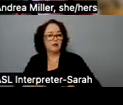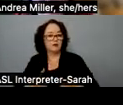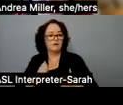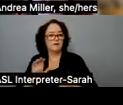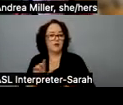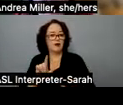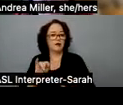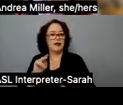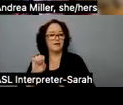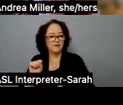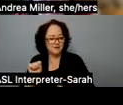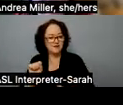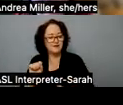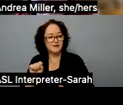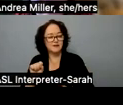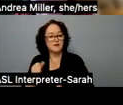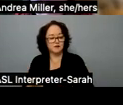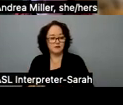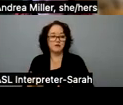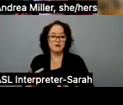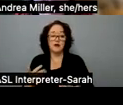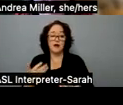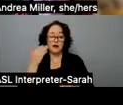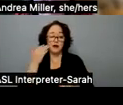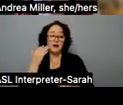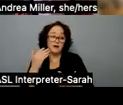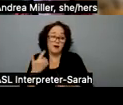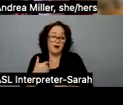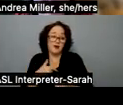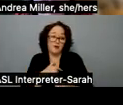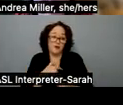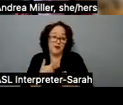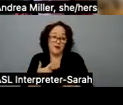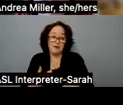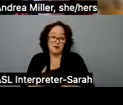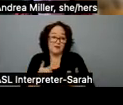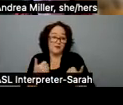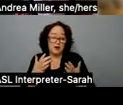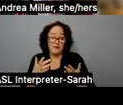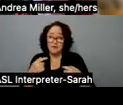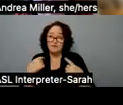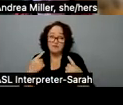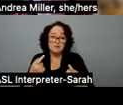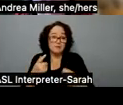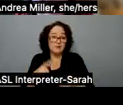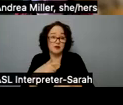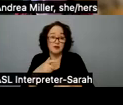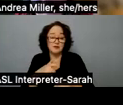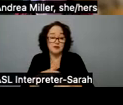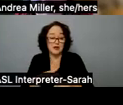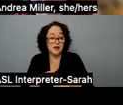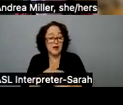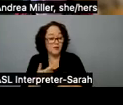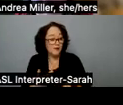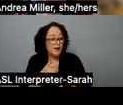And I know that's a big thing we as survivors been saying for so long. I don't have a one life dimension